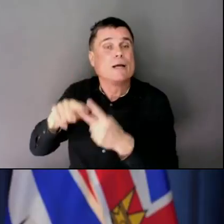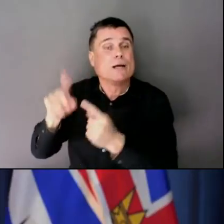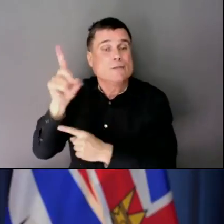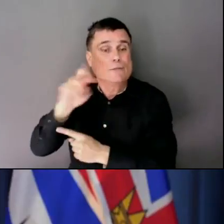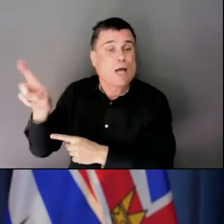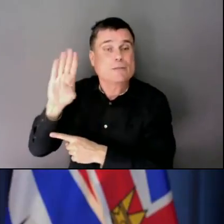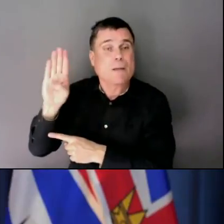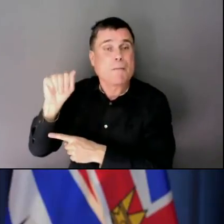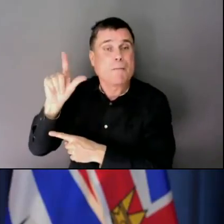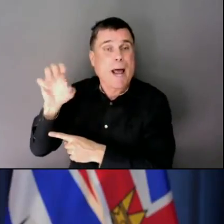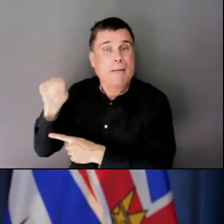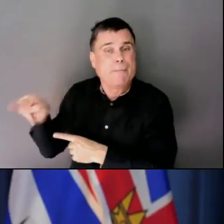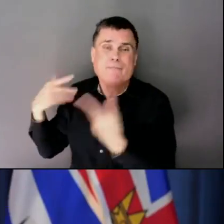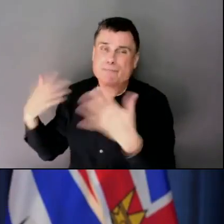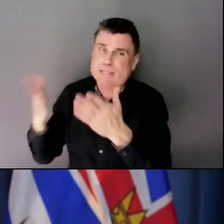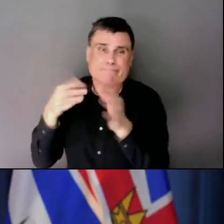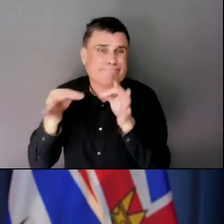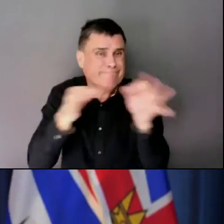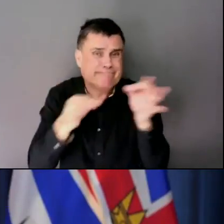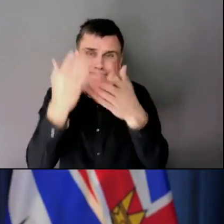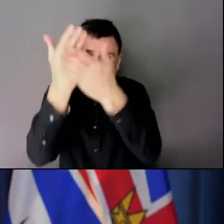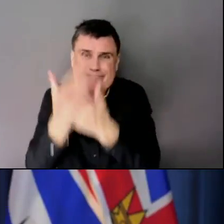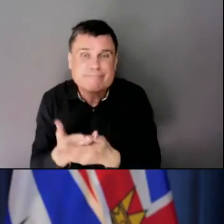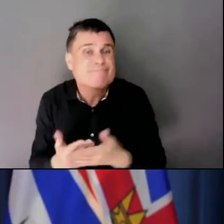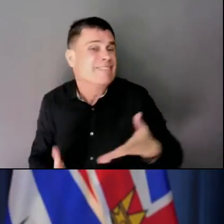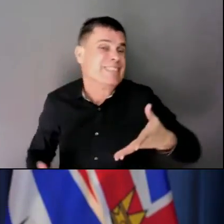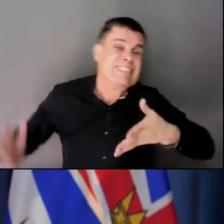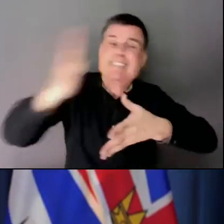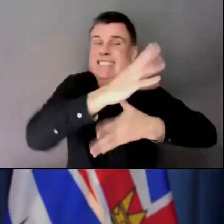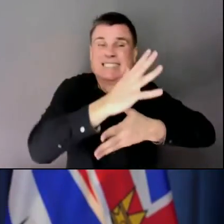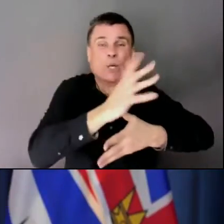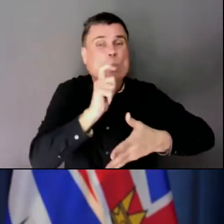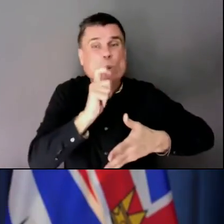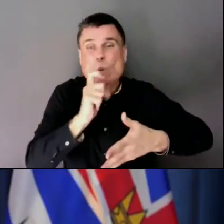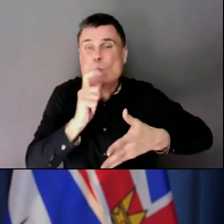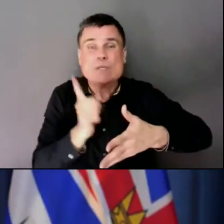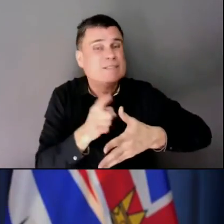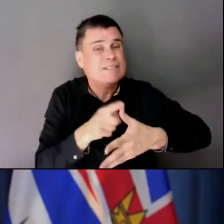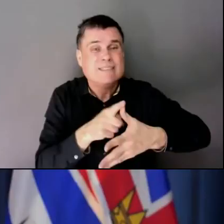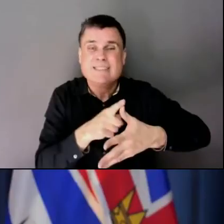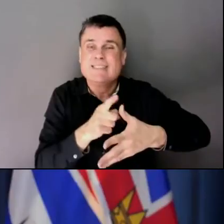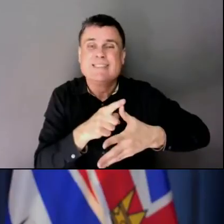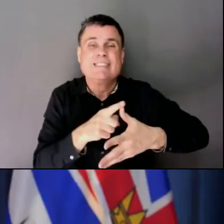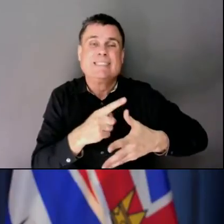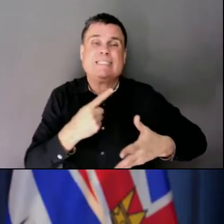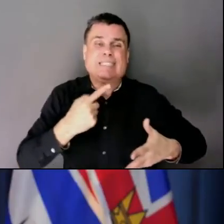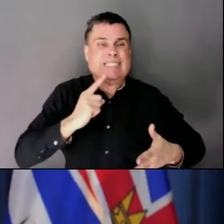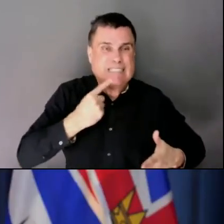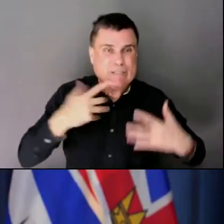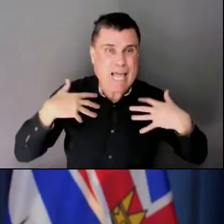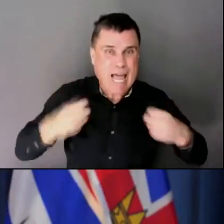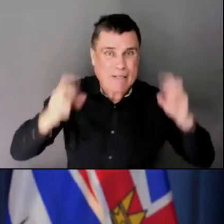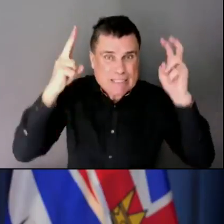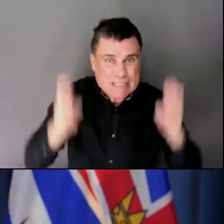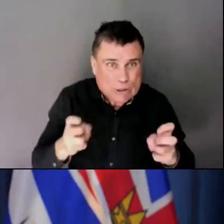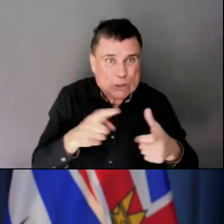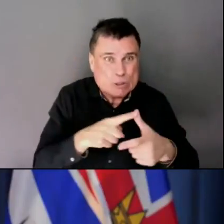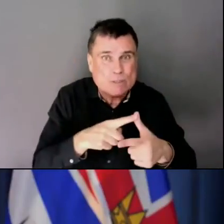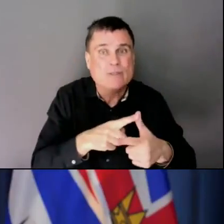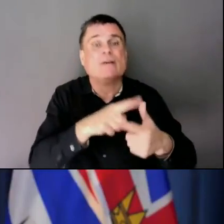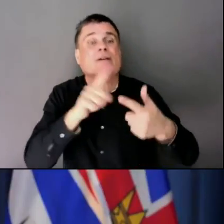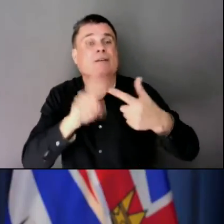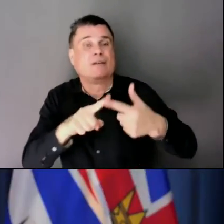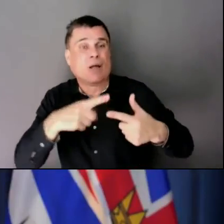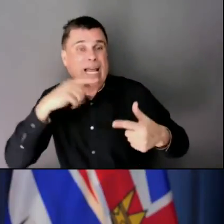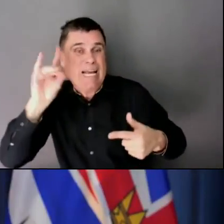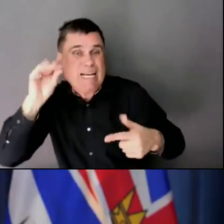determinant factor on severe illness and death. And so we've developed our plan with the expectation that Moderna and Pfizer